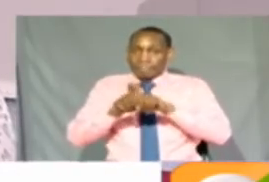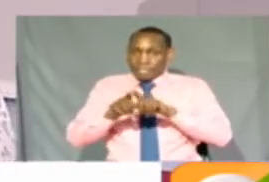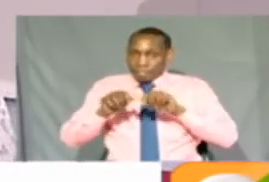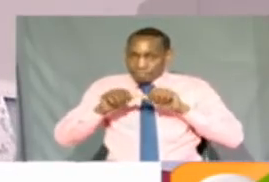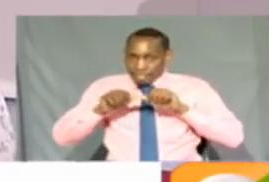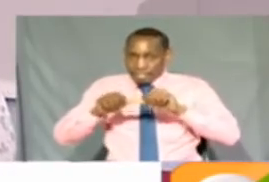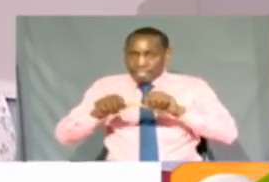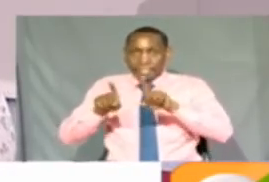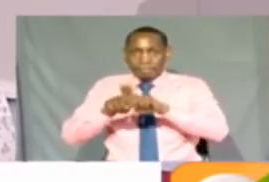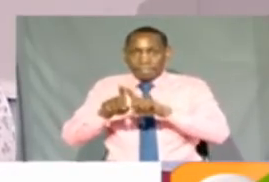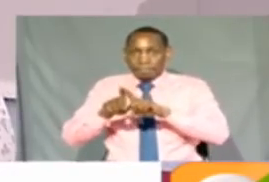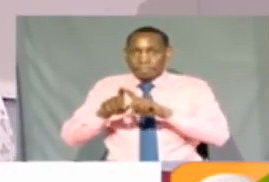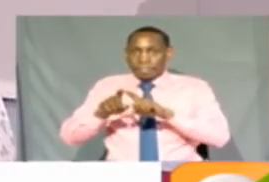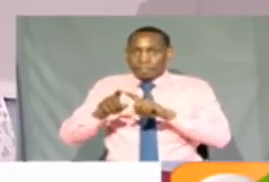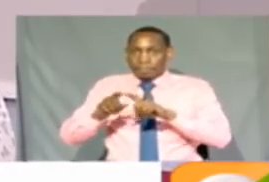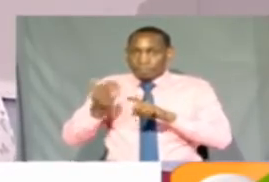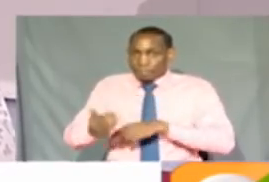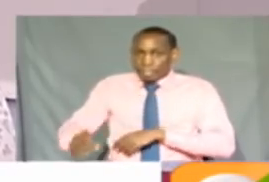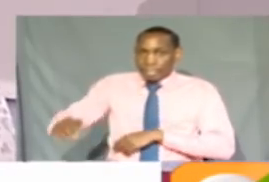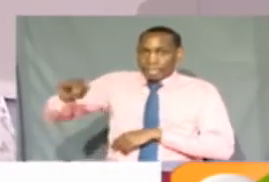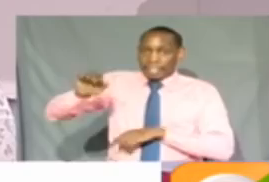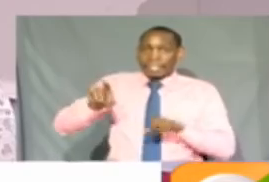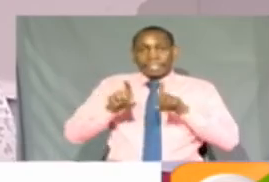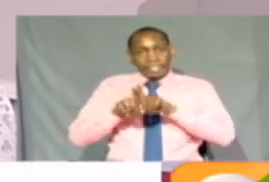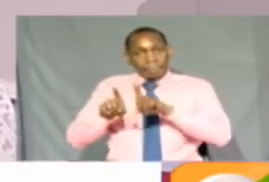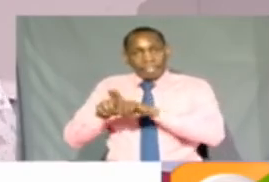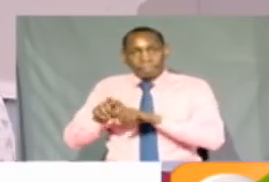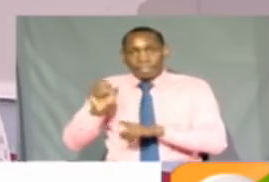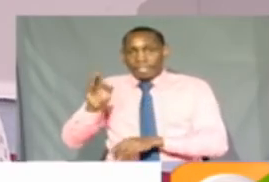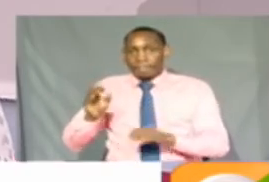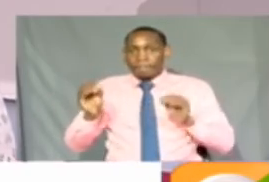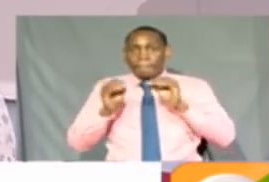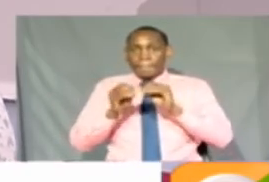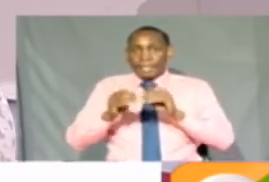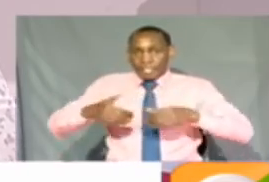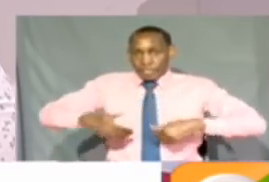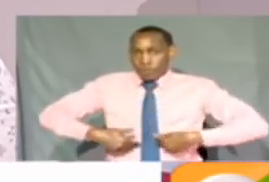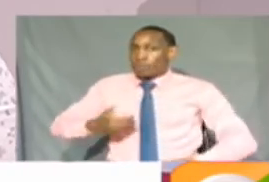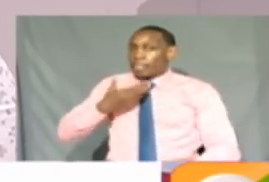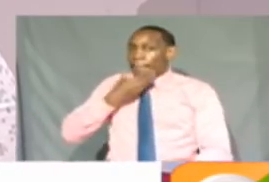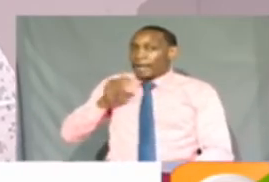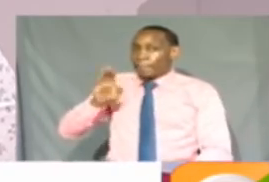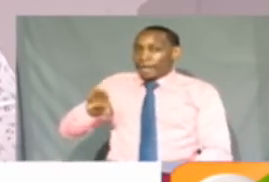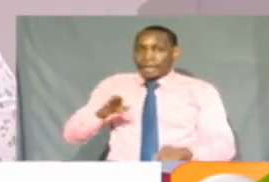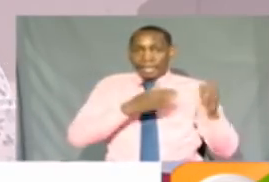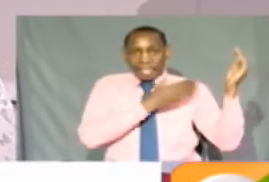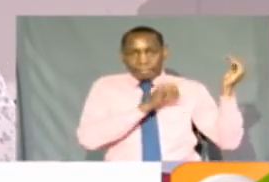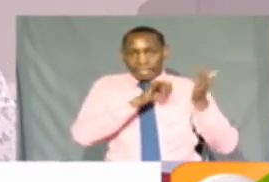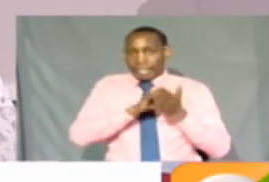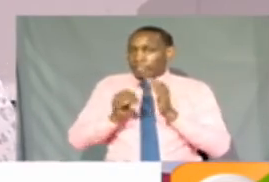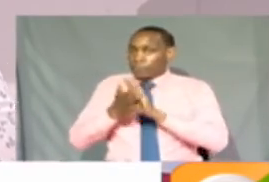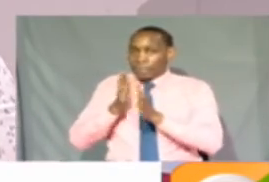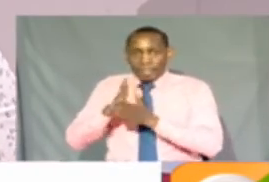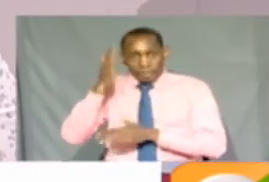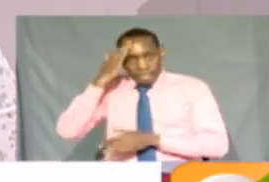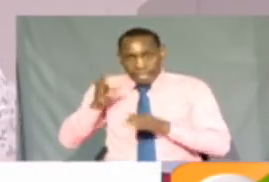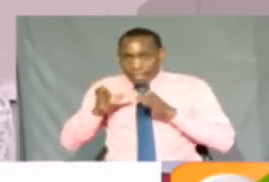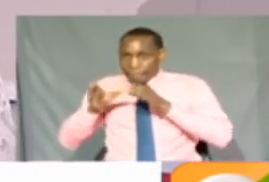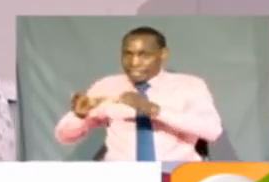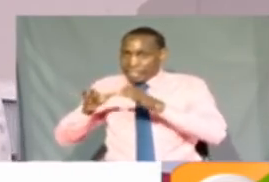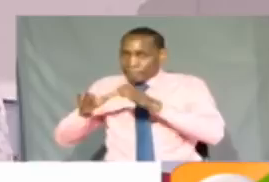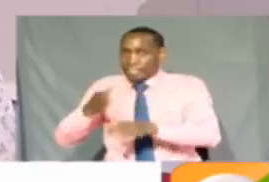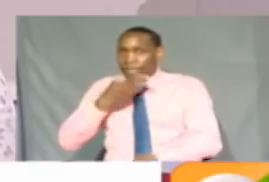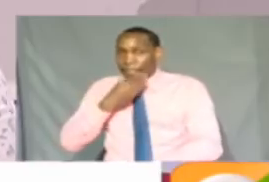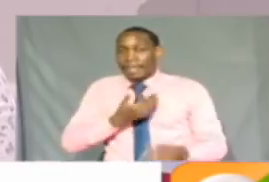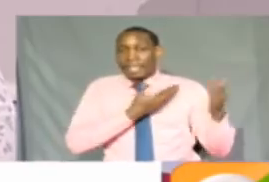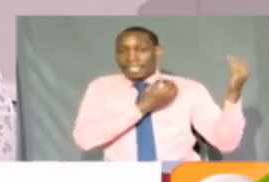basic. That's how we were raised. Yeah. That's how we've grown up to be. So even when you meet a young man, you expect that. Without even knowingly, you're putting pressure on him. You